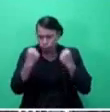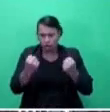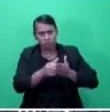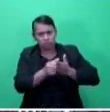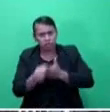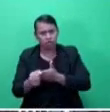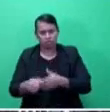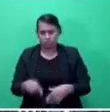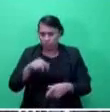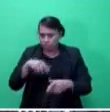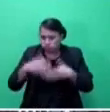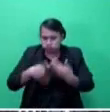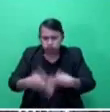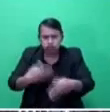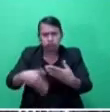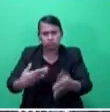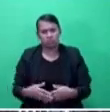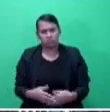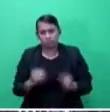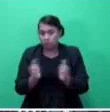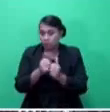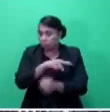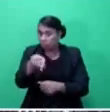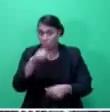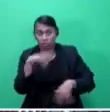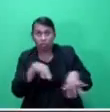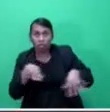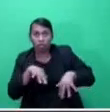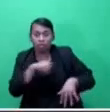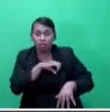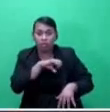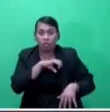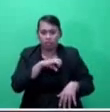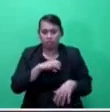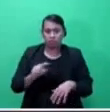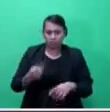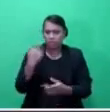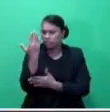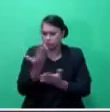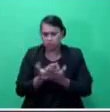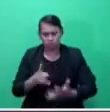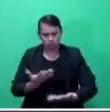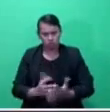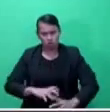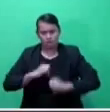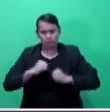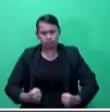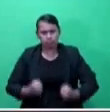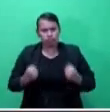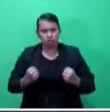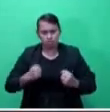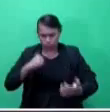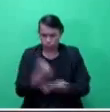this crisis. When many in the country were afraid, we relied on his strong leadership and his assurance. Through the Honourable Prime